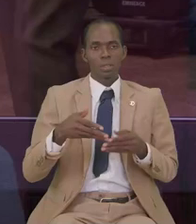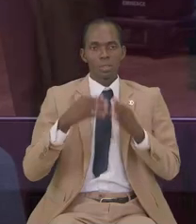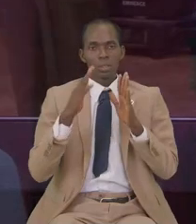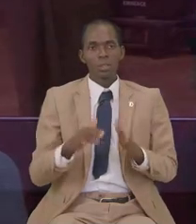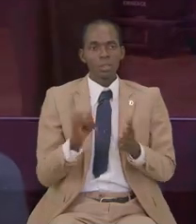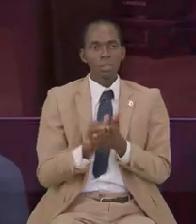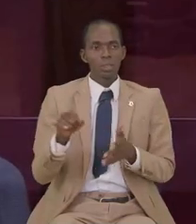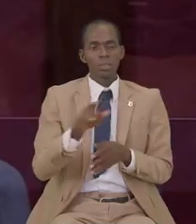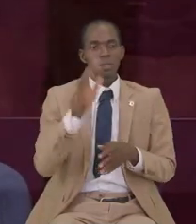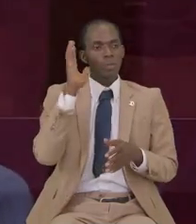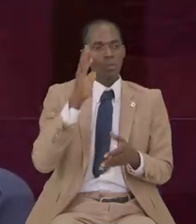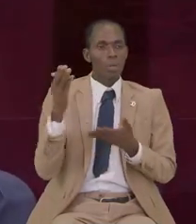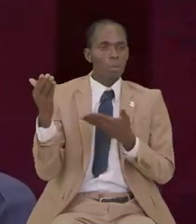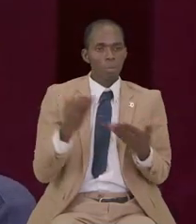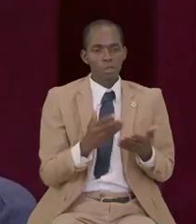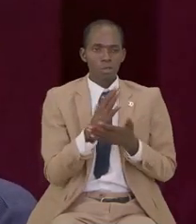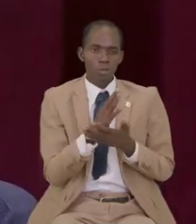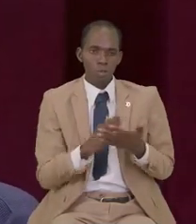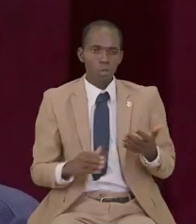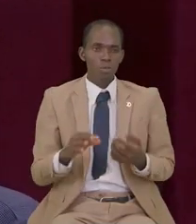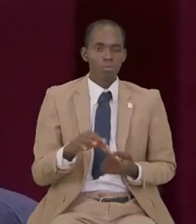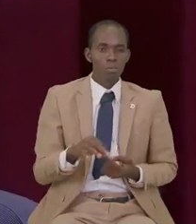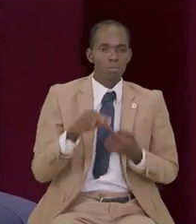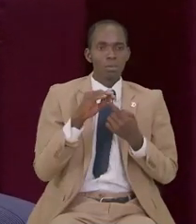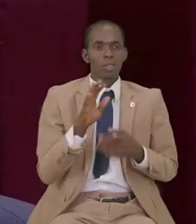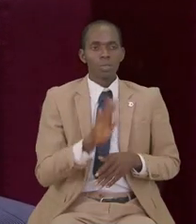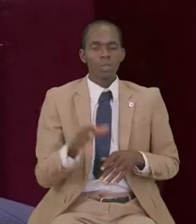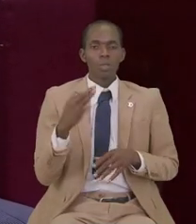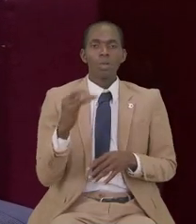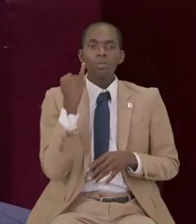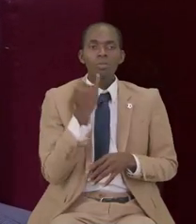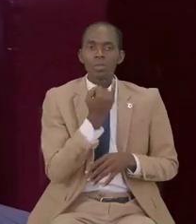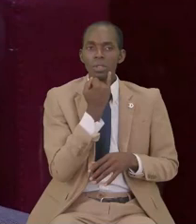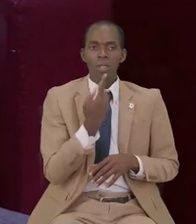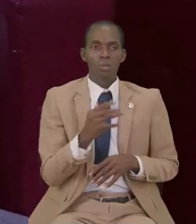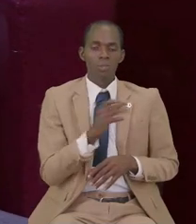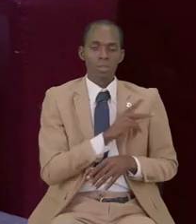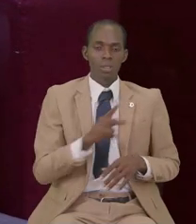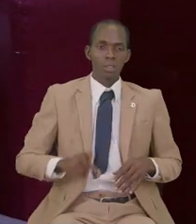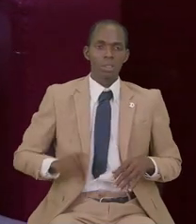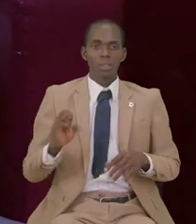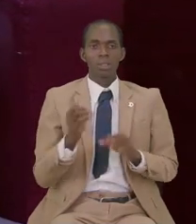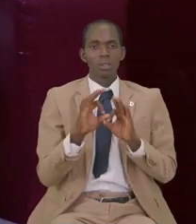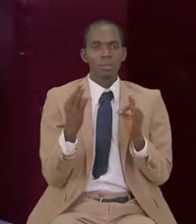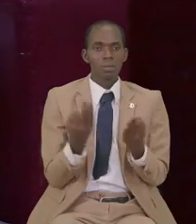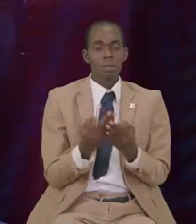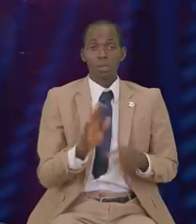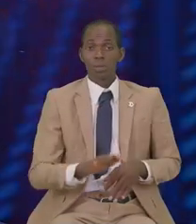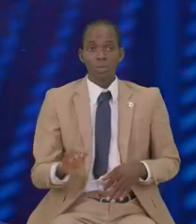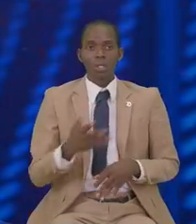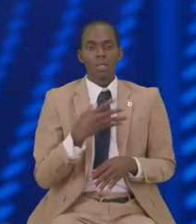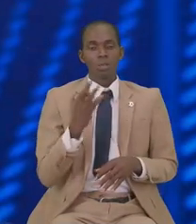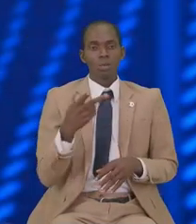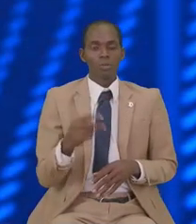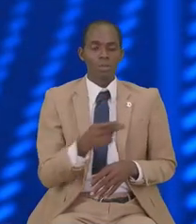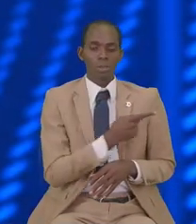should bring certain of the children of Israel and of the king's seed and of the princes.